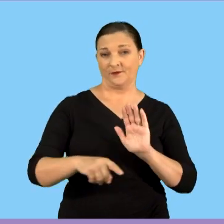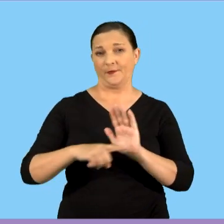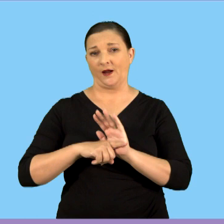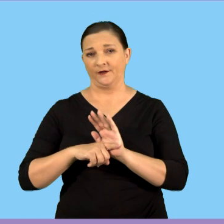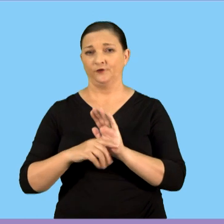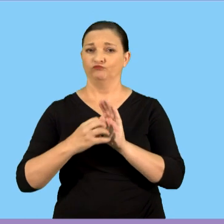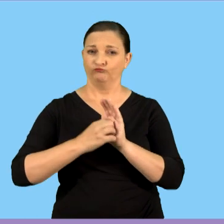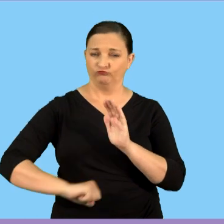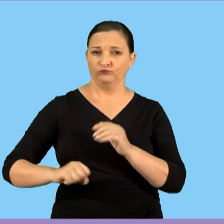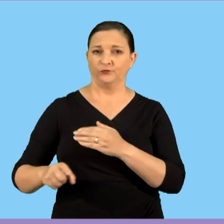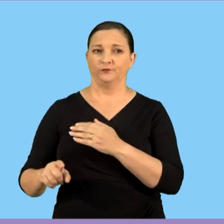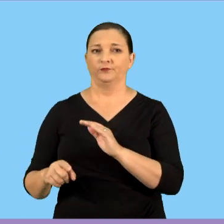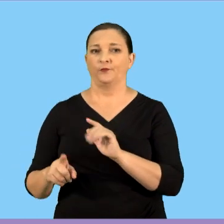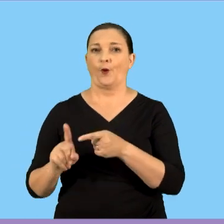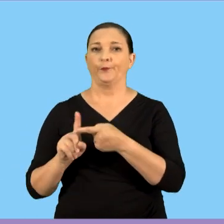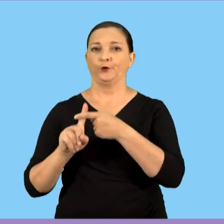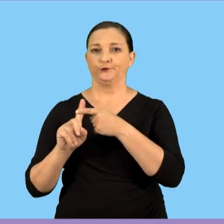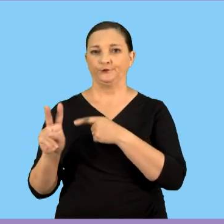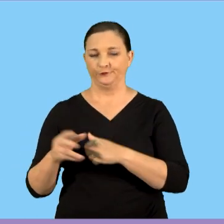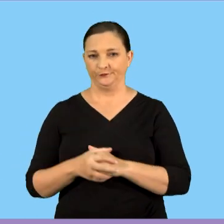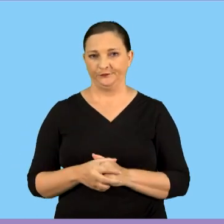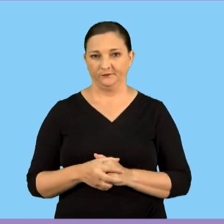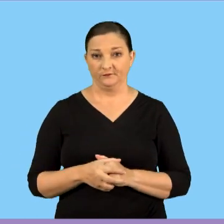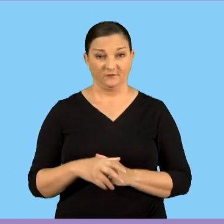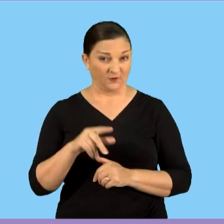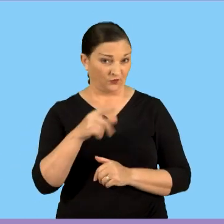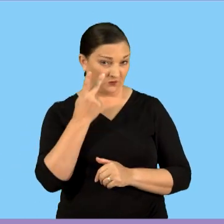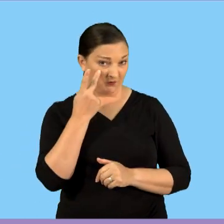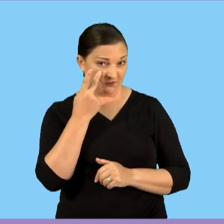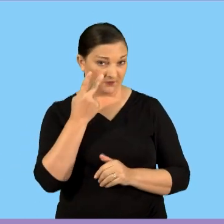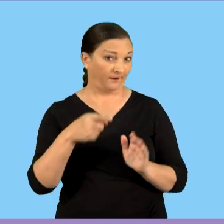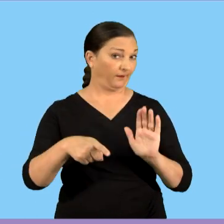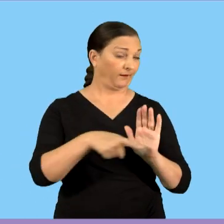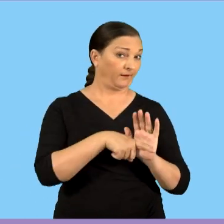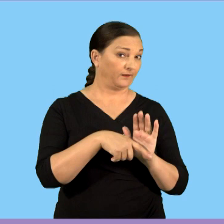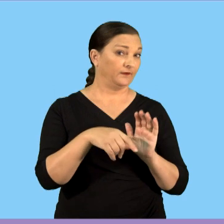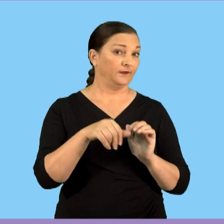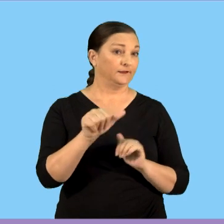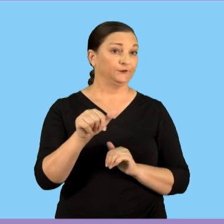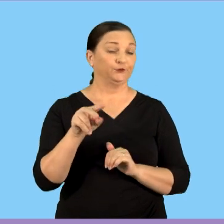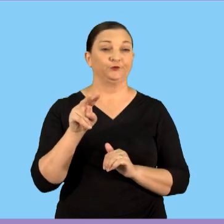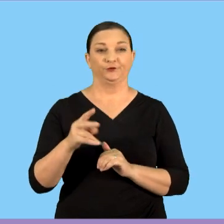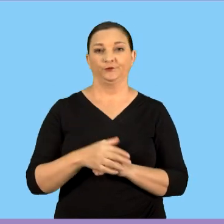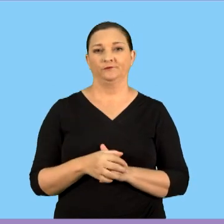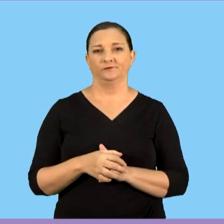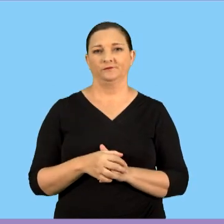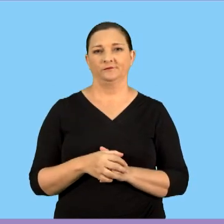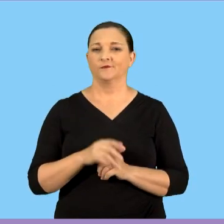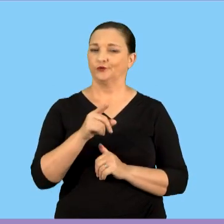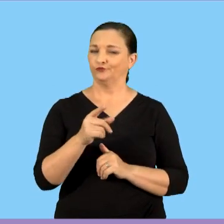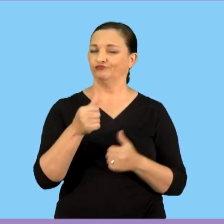60 minus a positive 2. What answer do you have there? If your answer is a